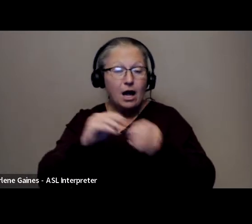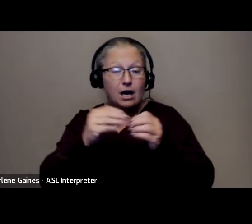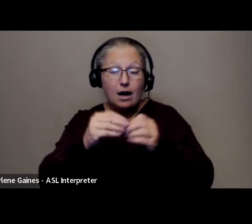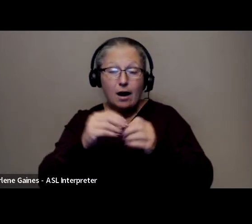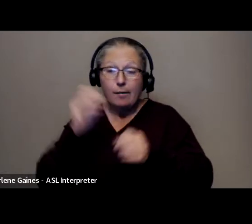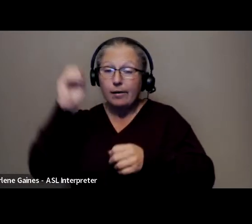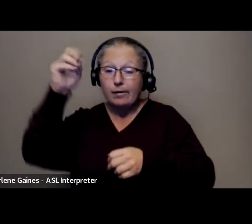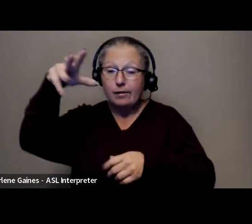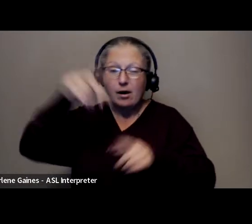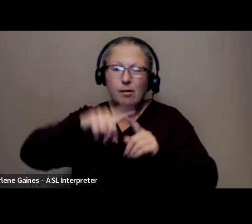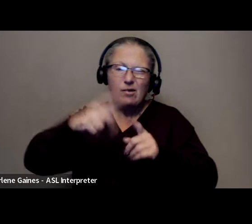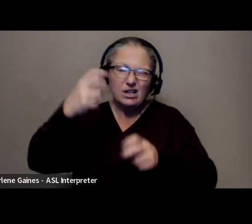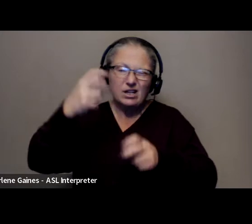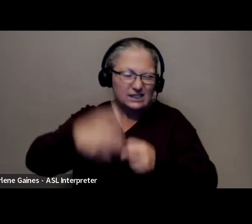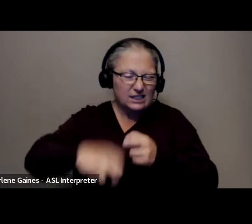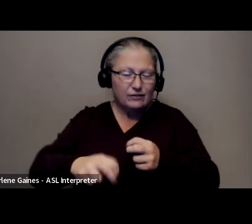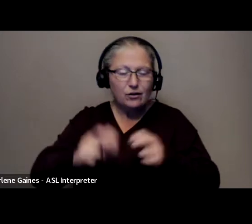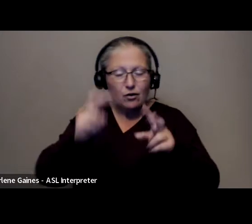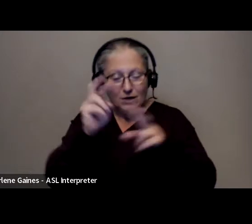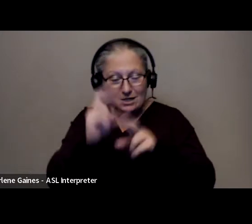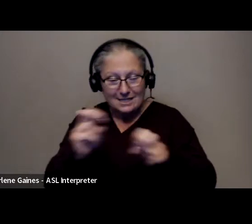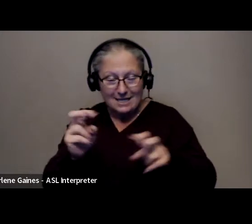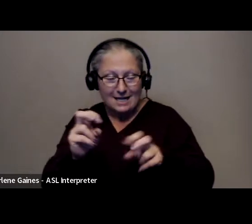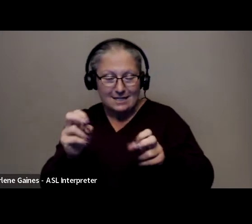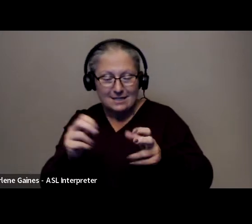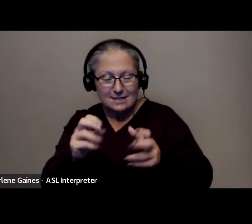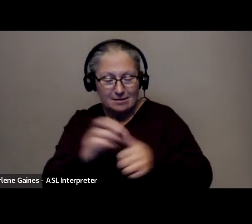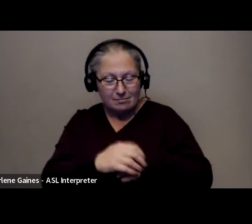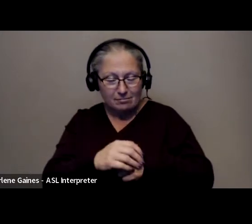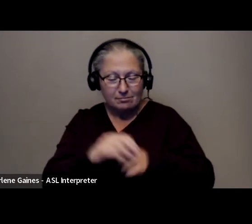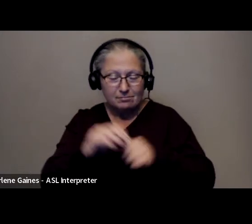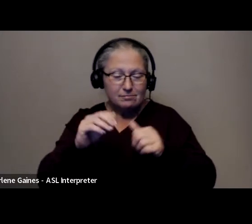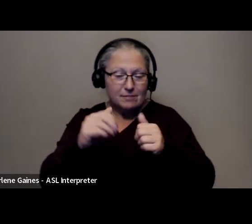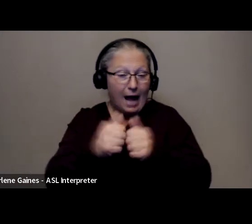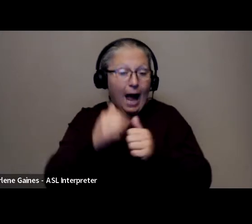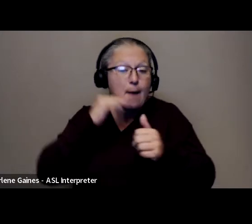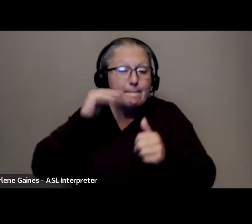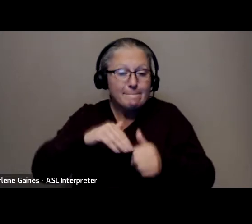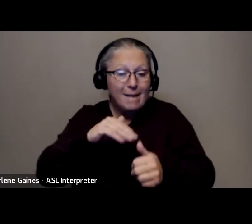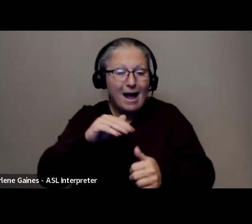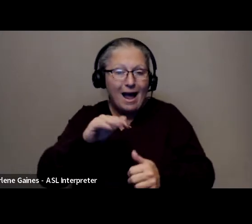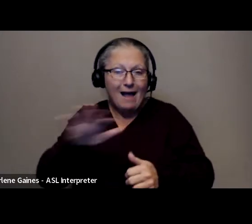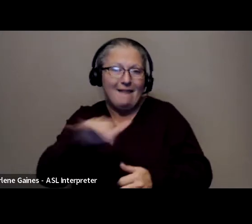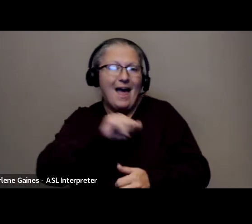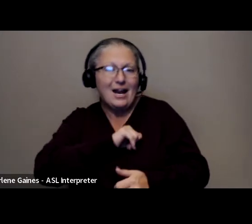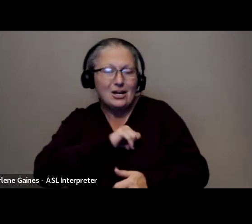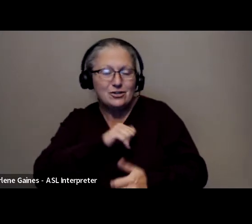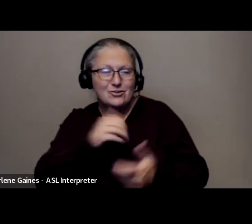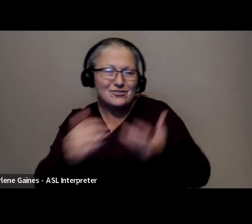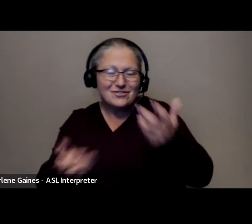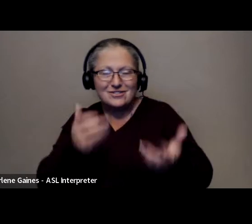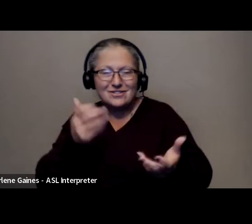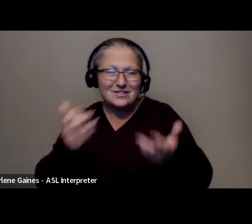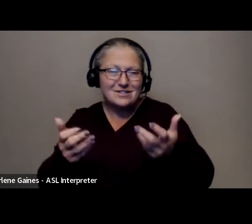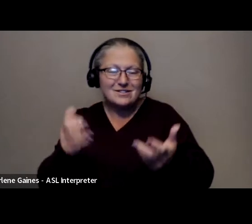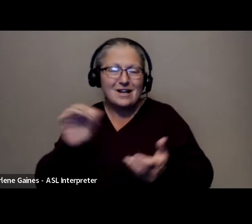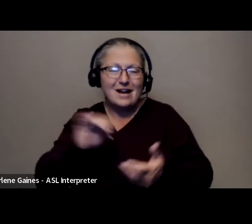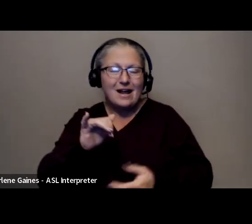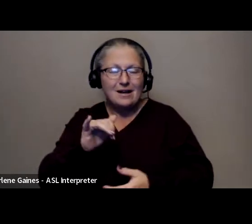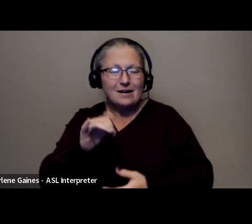but it's really difficult to assess how bad the attitudes are. You know, it's kind